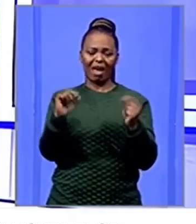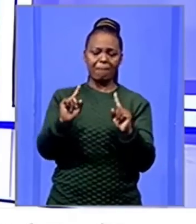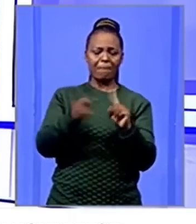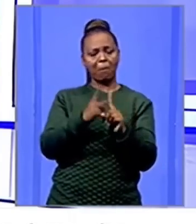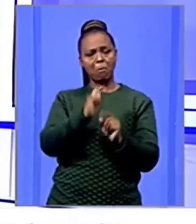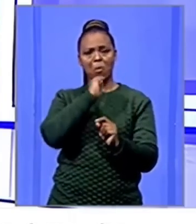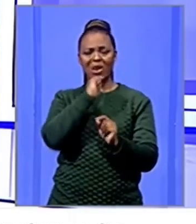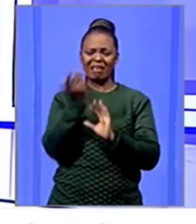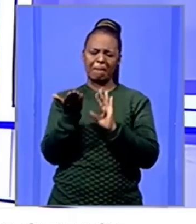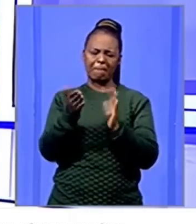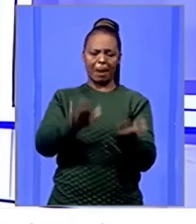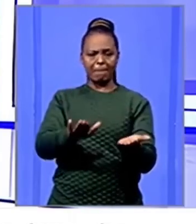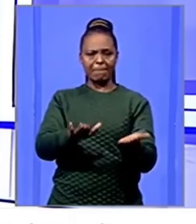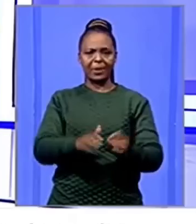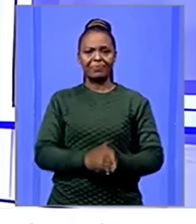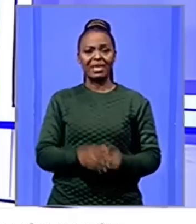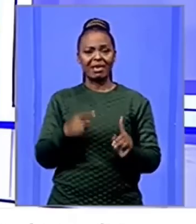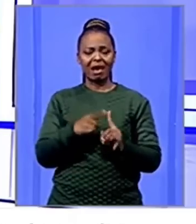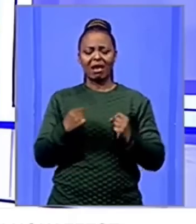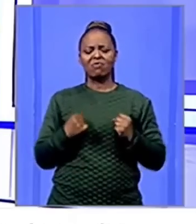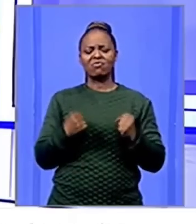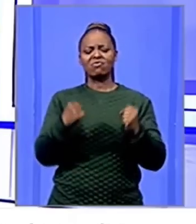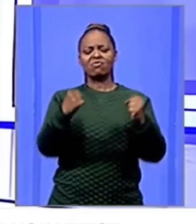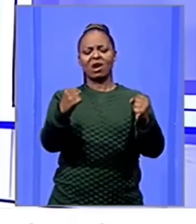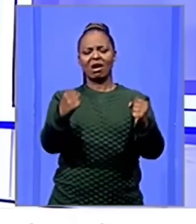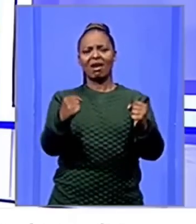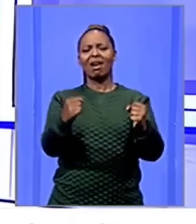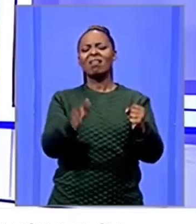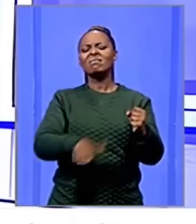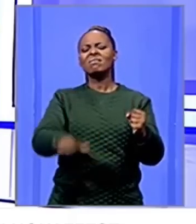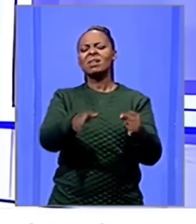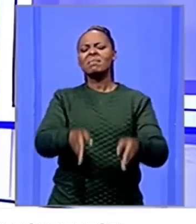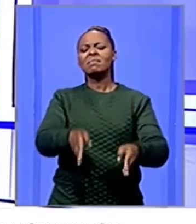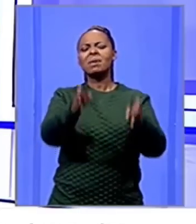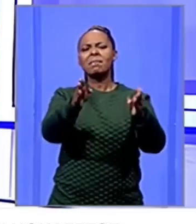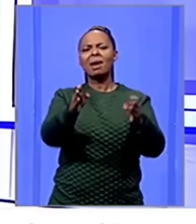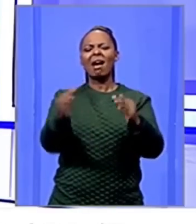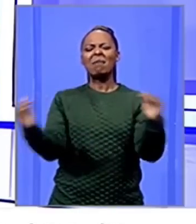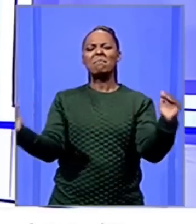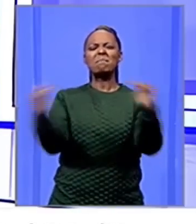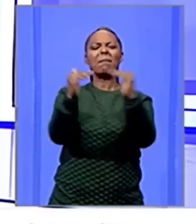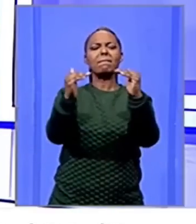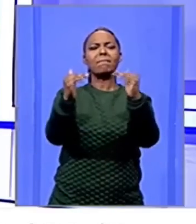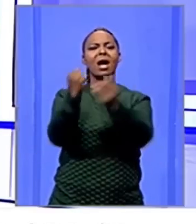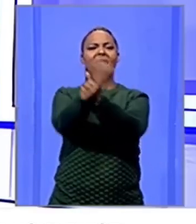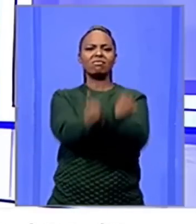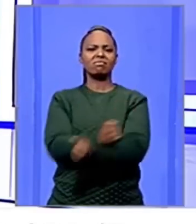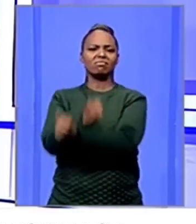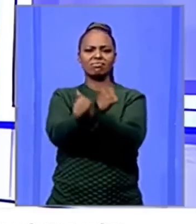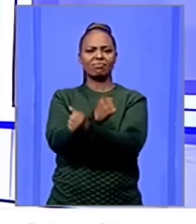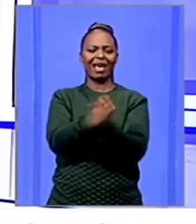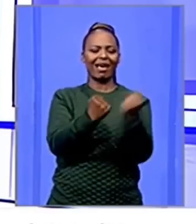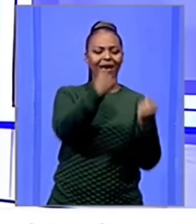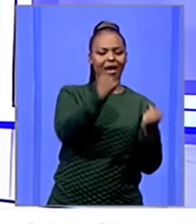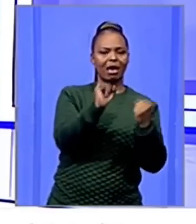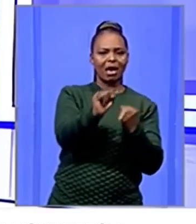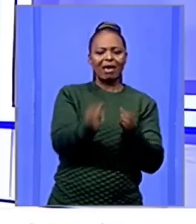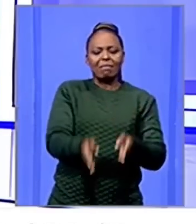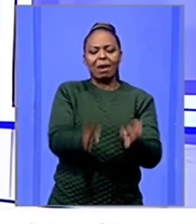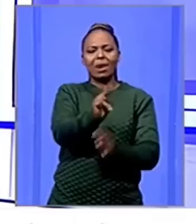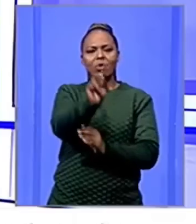mesong. Sejanaga seo a neng a se kgweetsa se thulane ka dinko le teraka kwa tselafefo N1 dikilometera di le